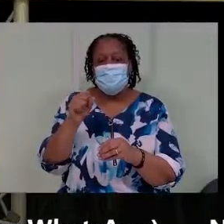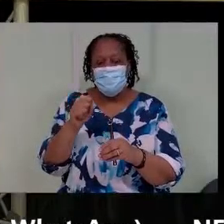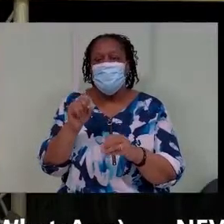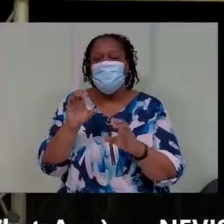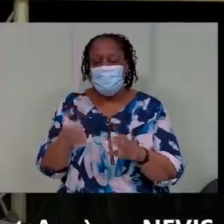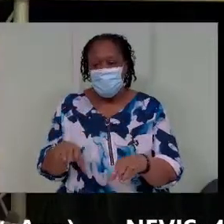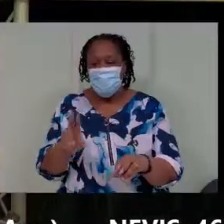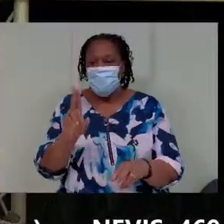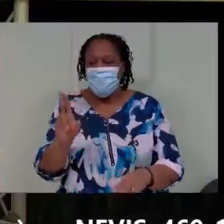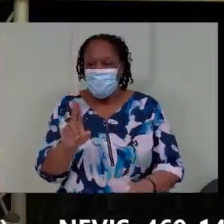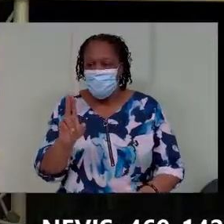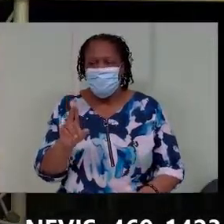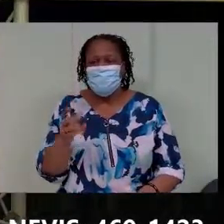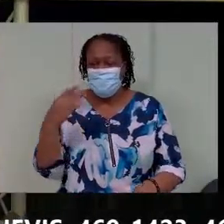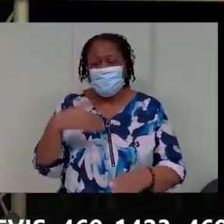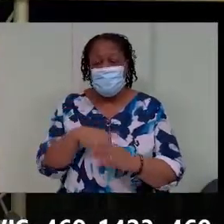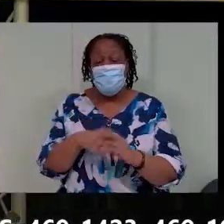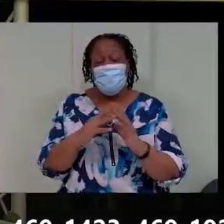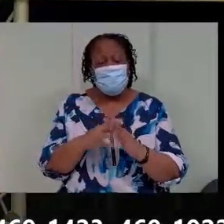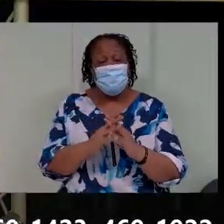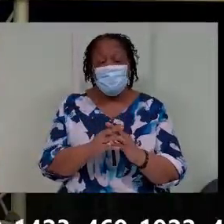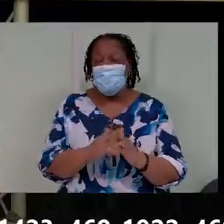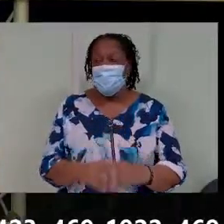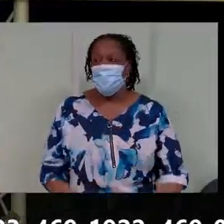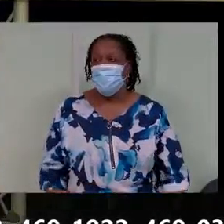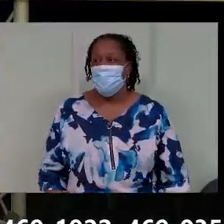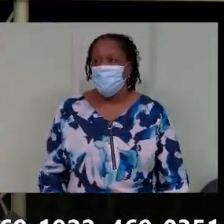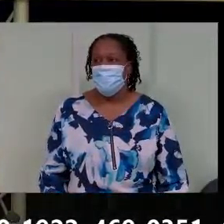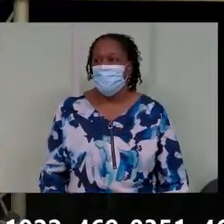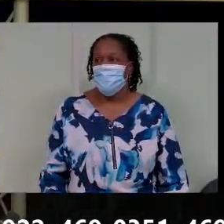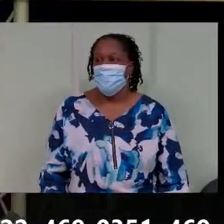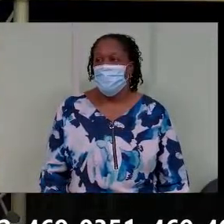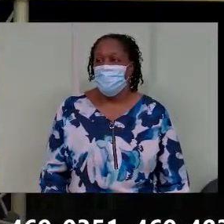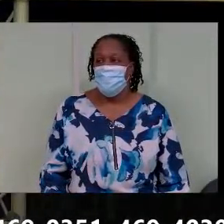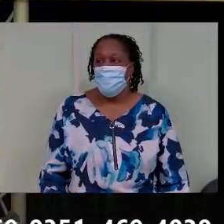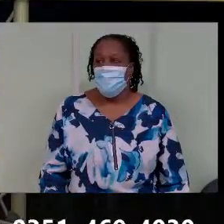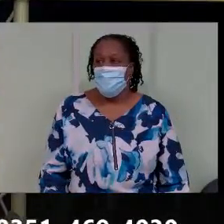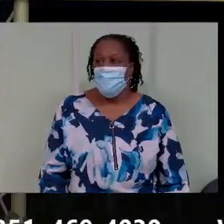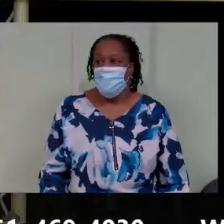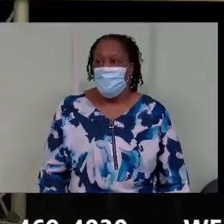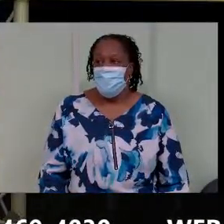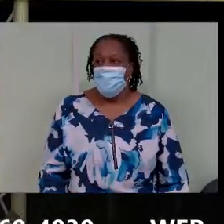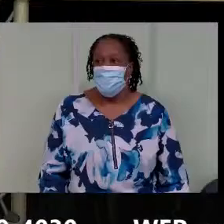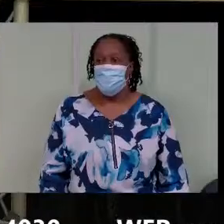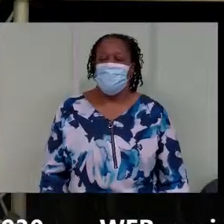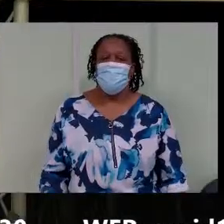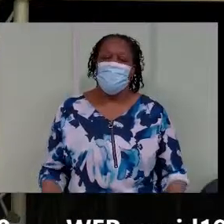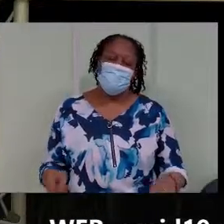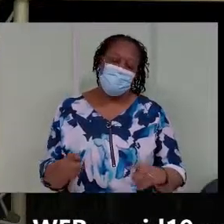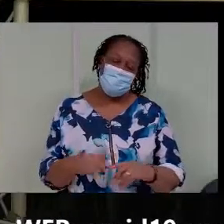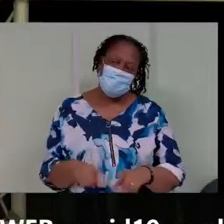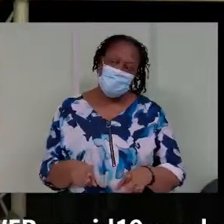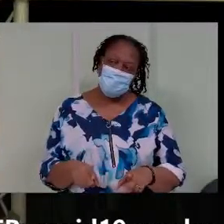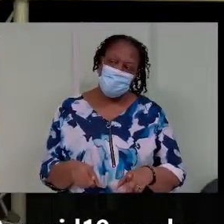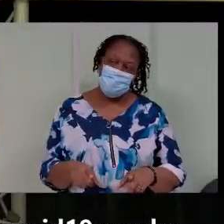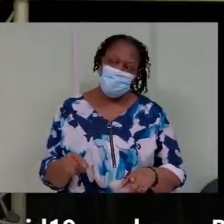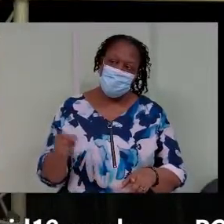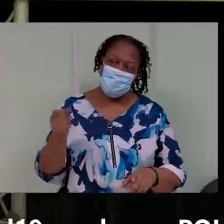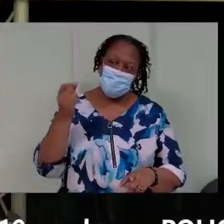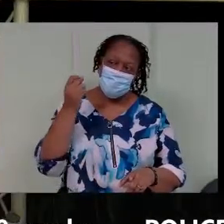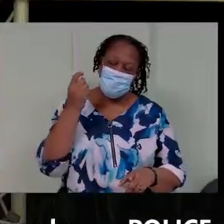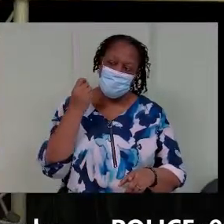States the other day touting this as a major breakthrough. But we have to understand that an emergency